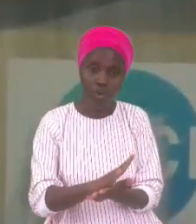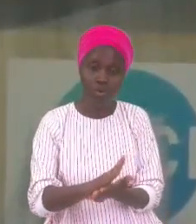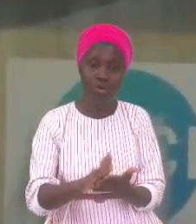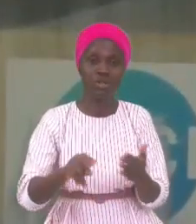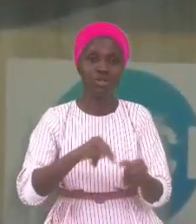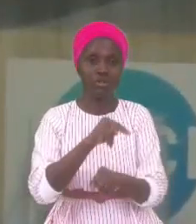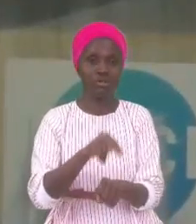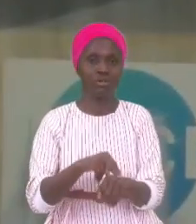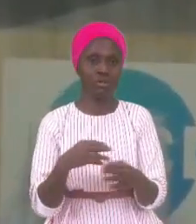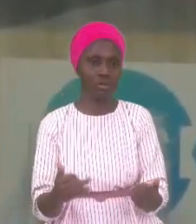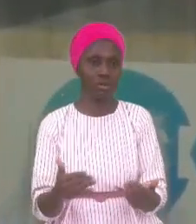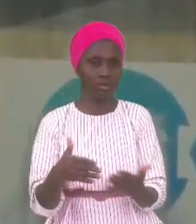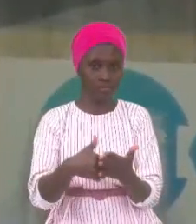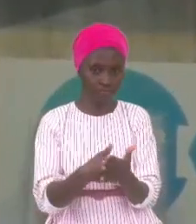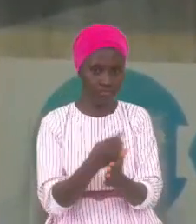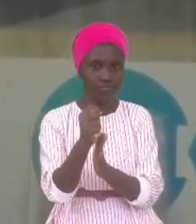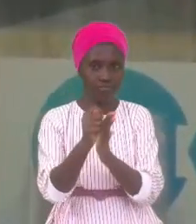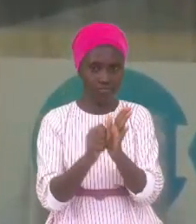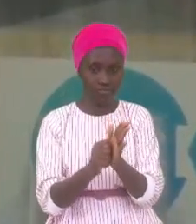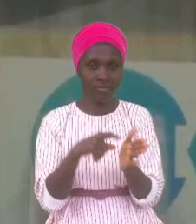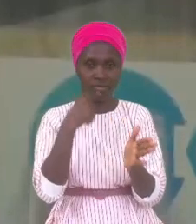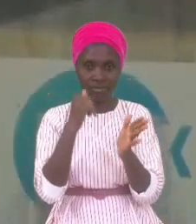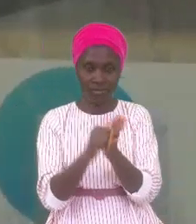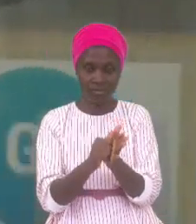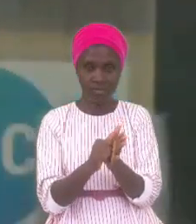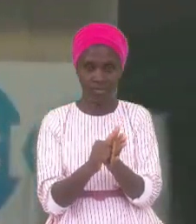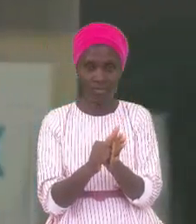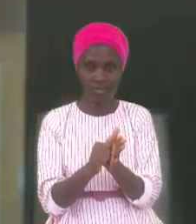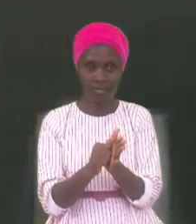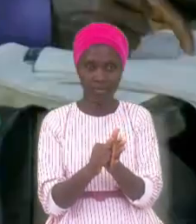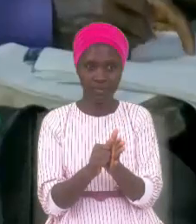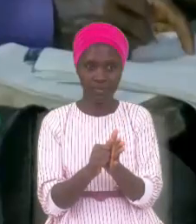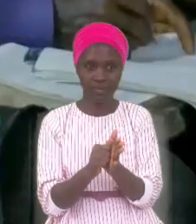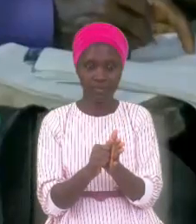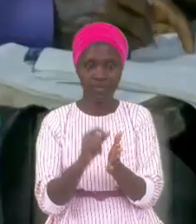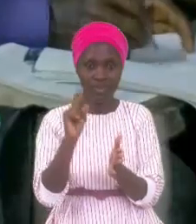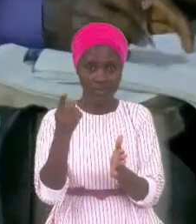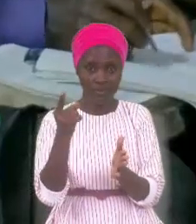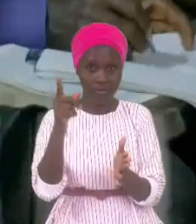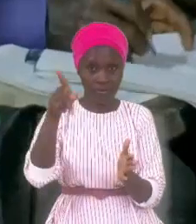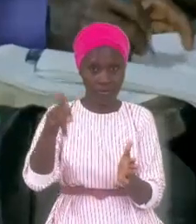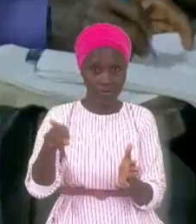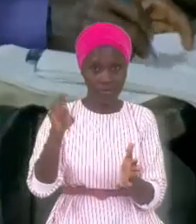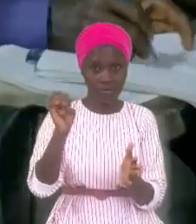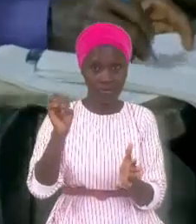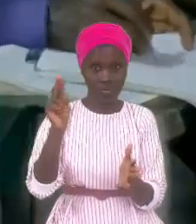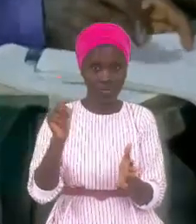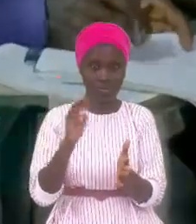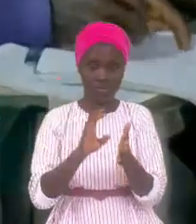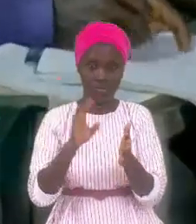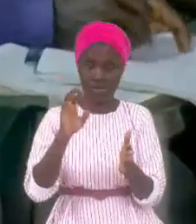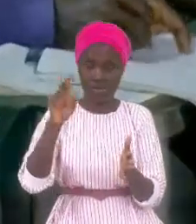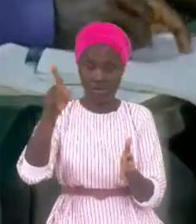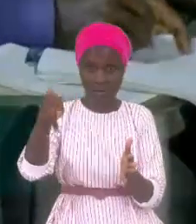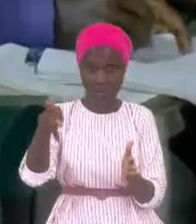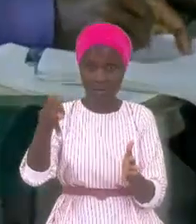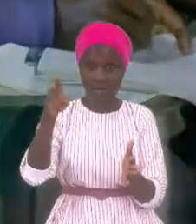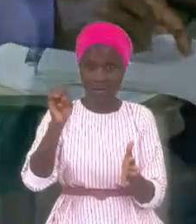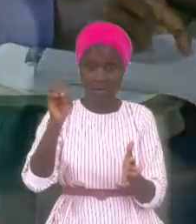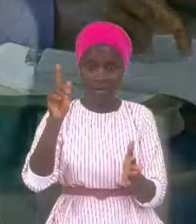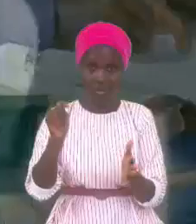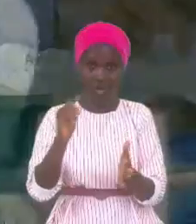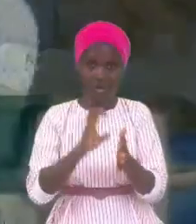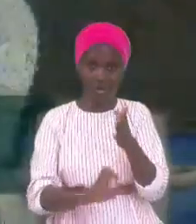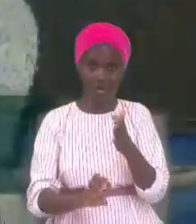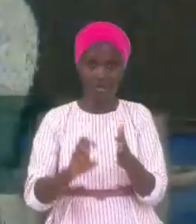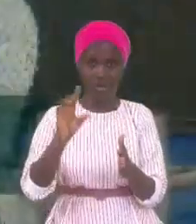New Testament. It says in the New Testament, it says in 1 Peter chapter 2, reading from verse 9, it's talking to the church